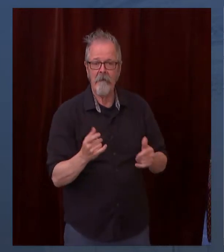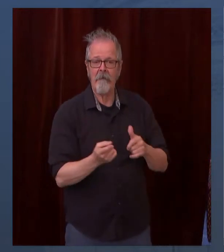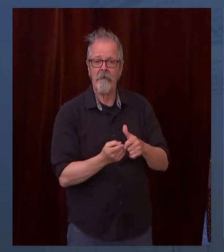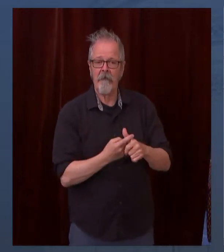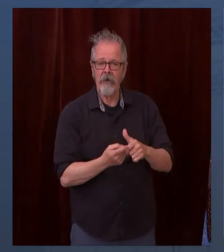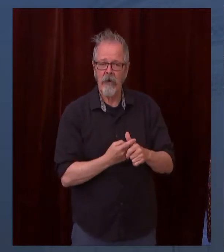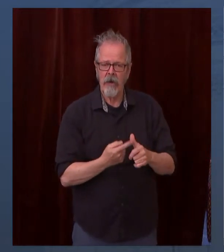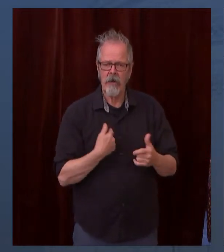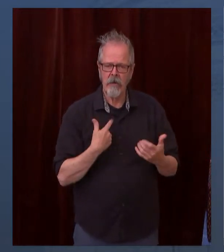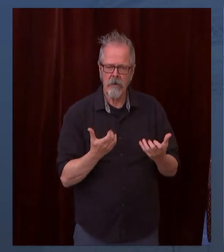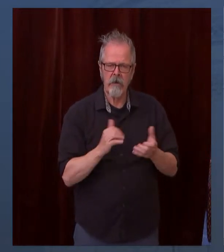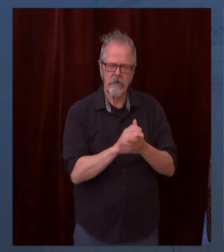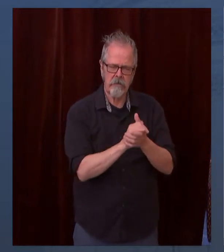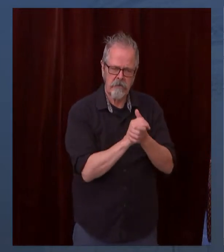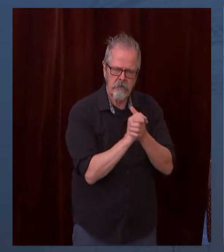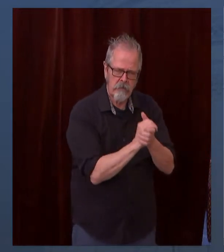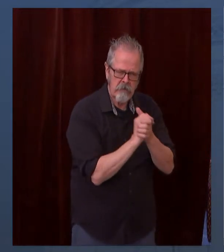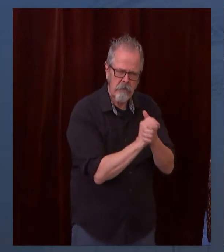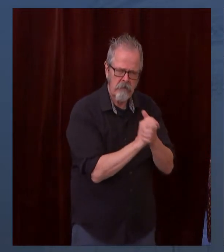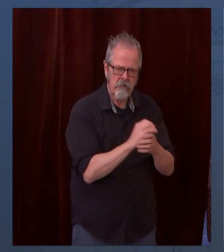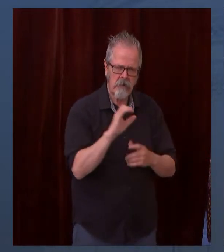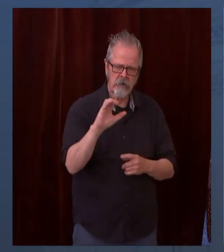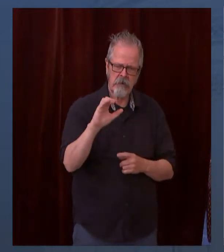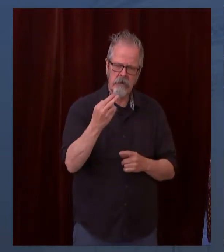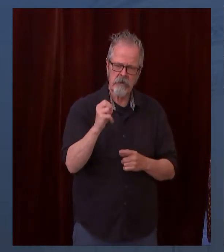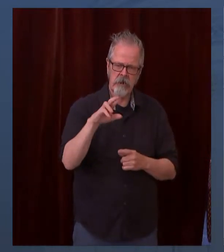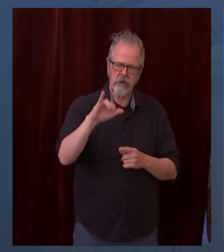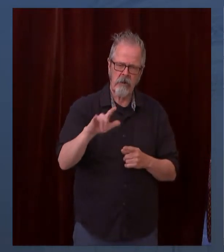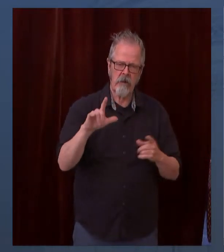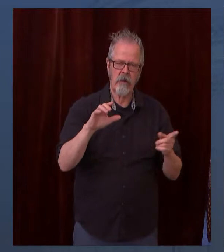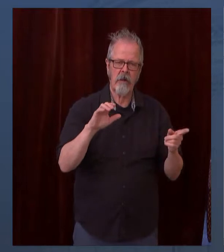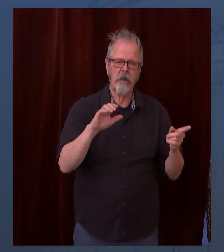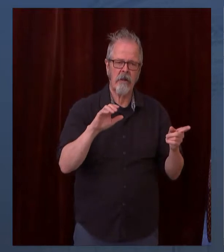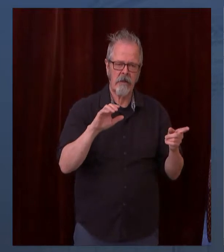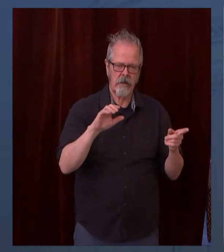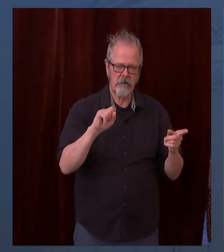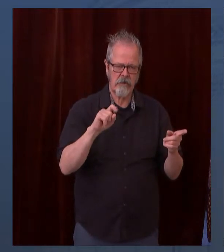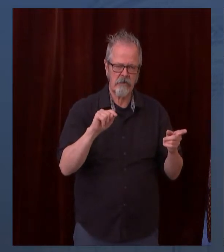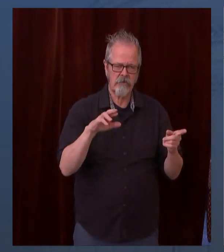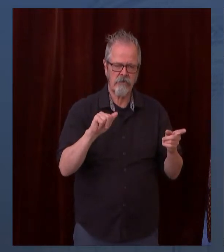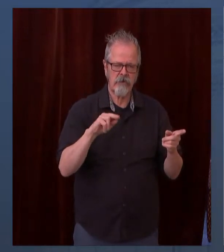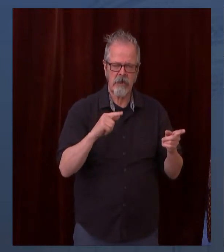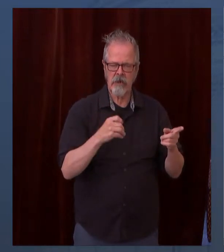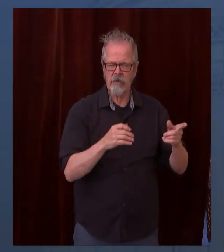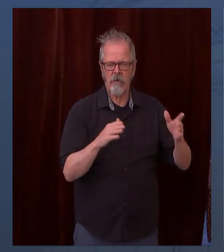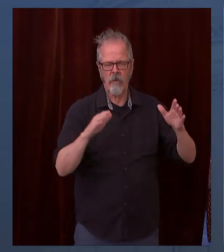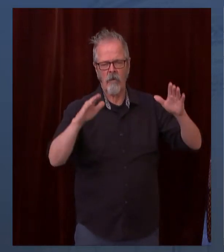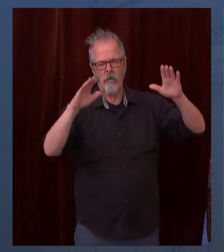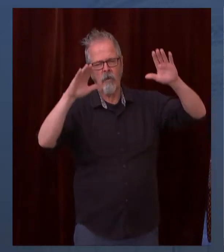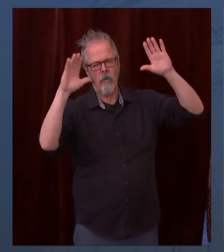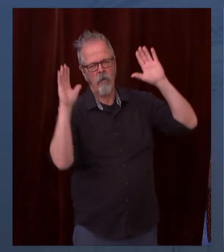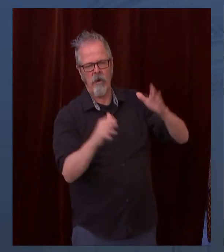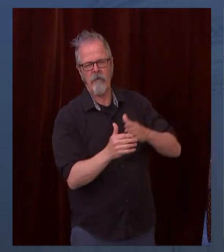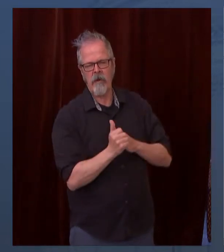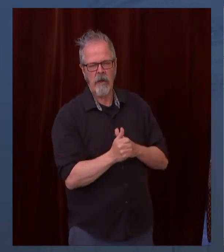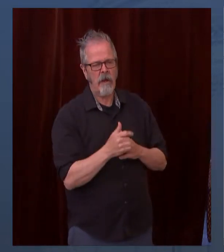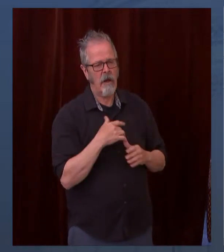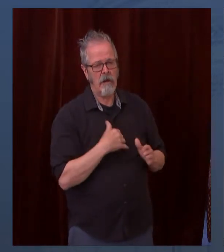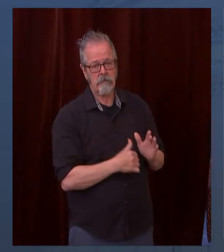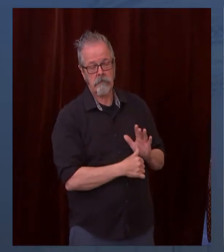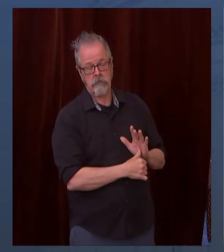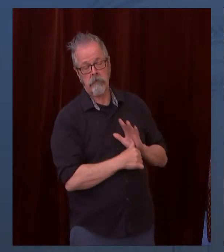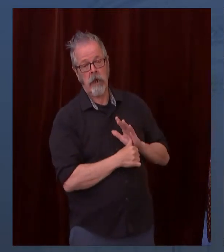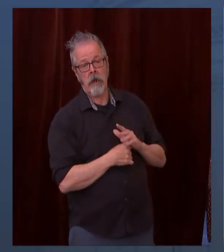been trusted and respected, and she's a leader in state government. So Governor Inslee, you made a great choice, and we look forward to working with her in her new